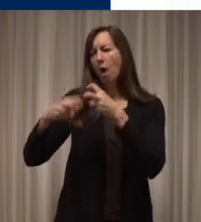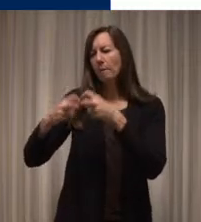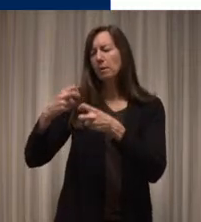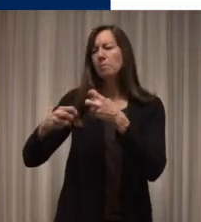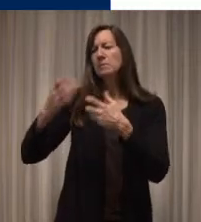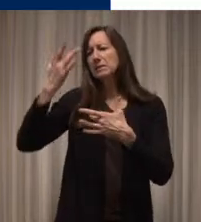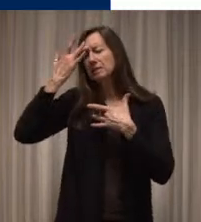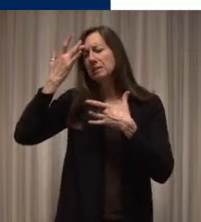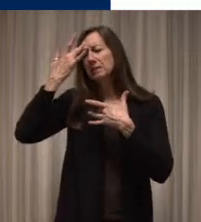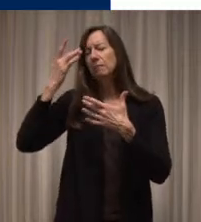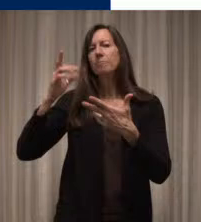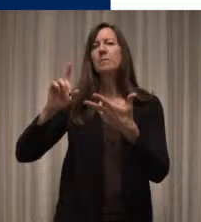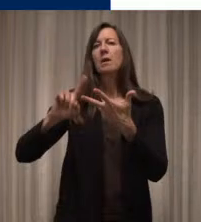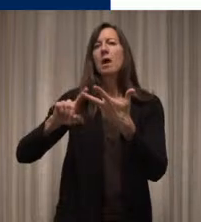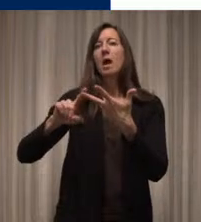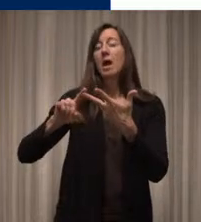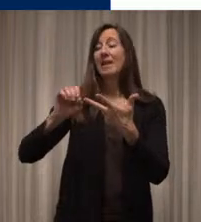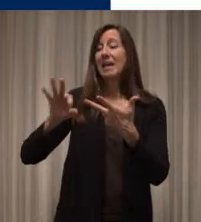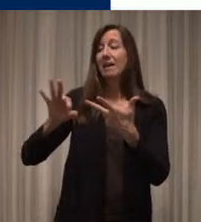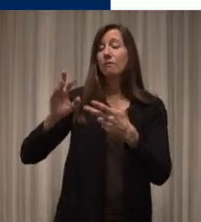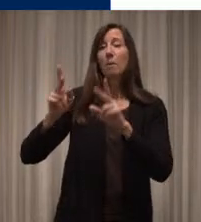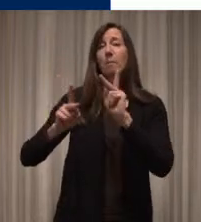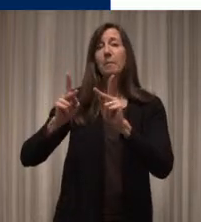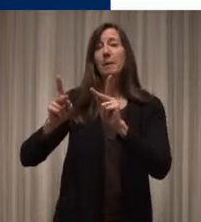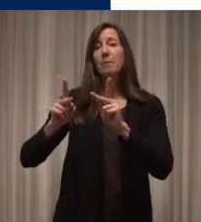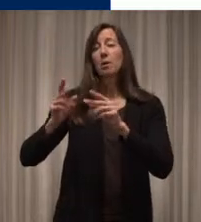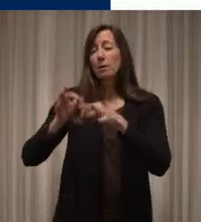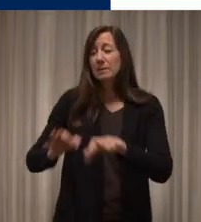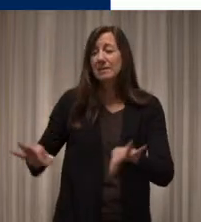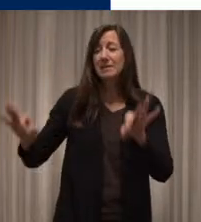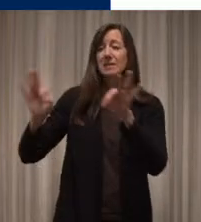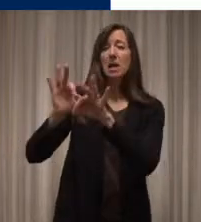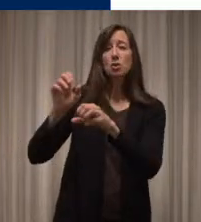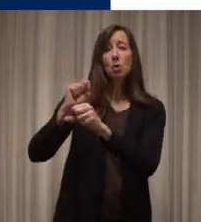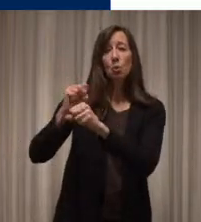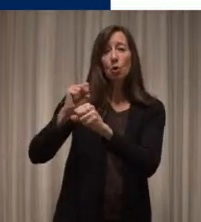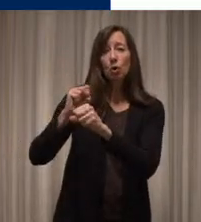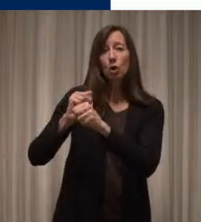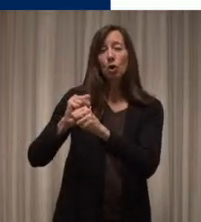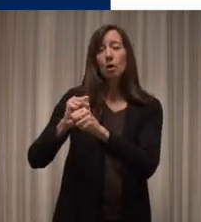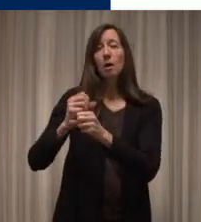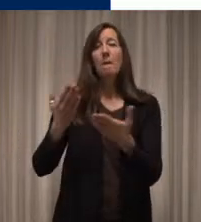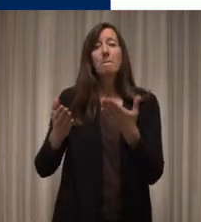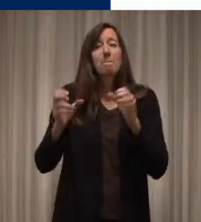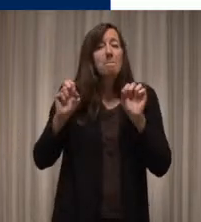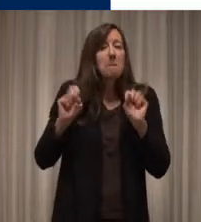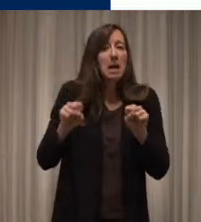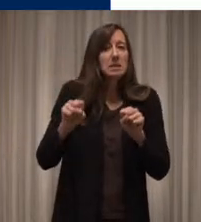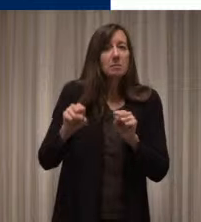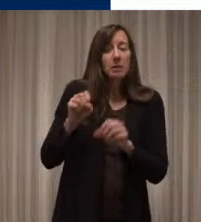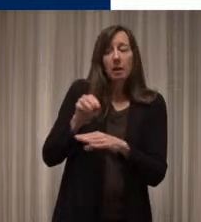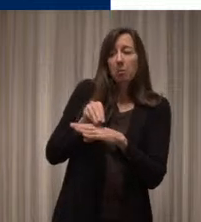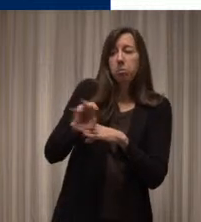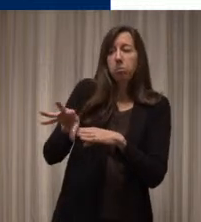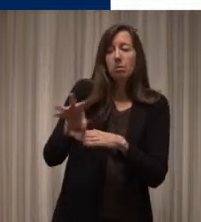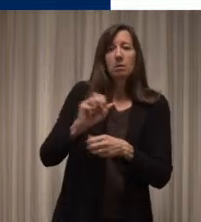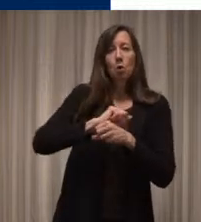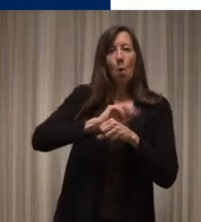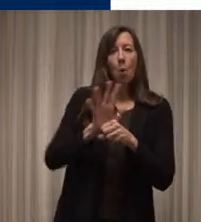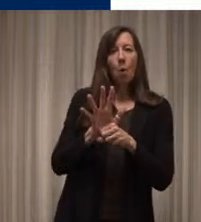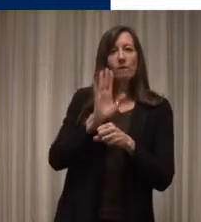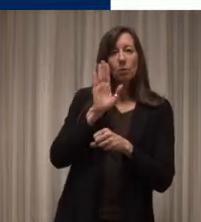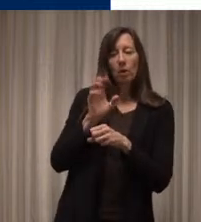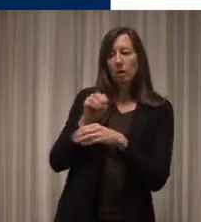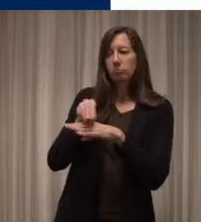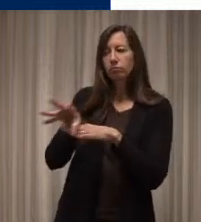whether folks are an essential worker and therefore exposed to COVID required to be exposed to COVID to maintain their